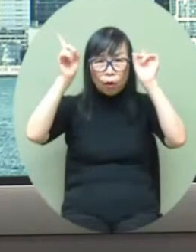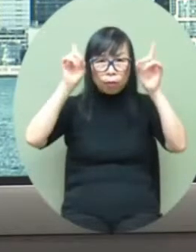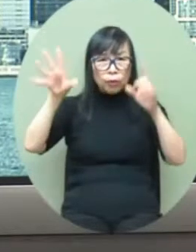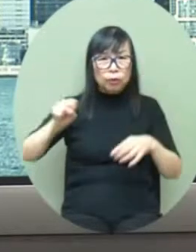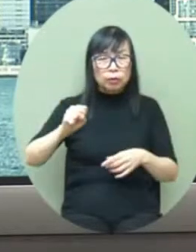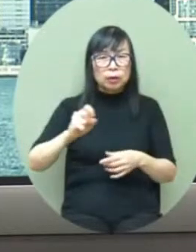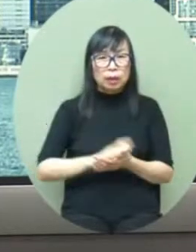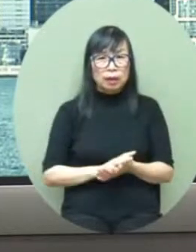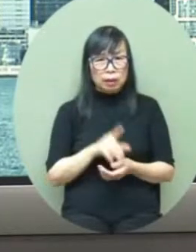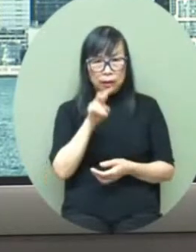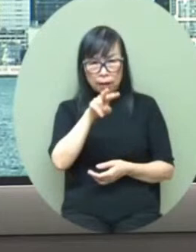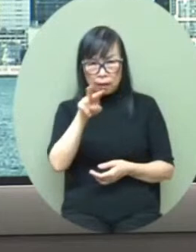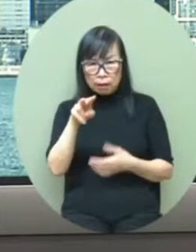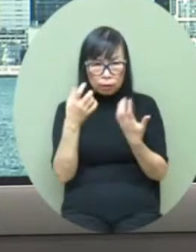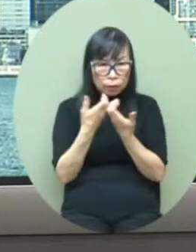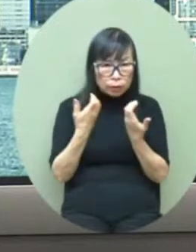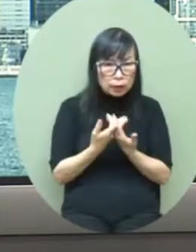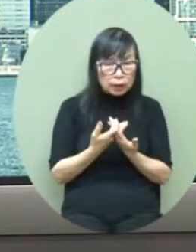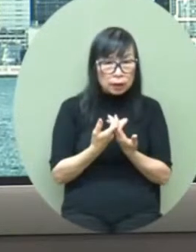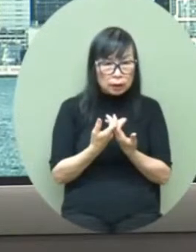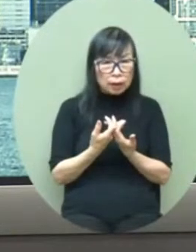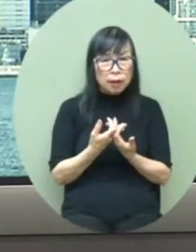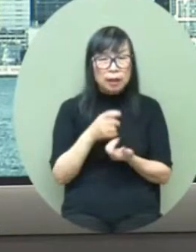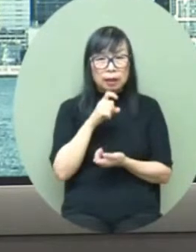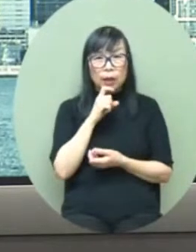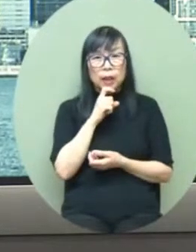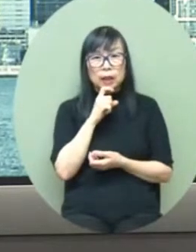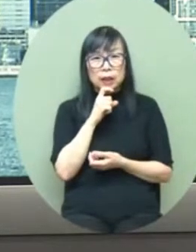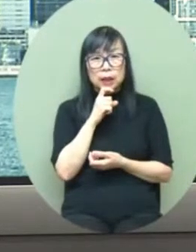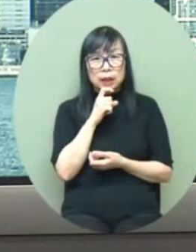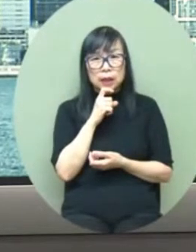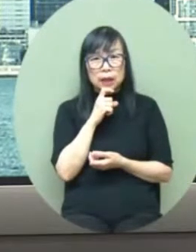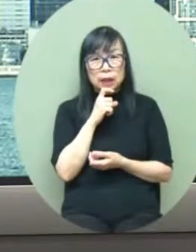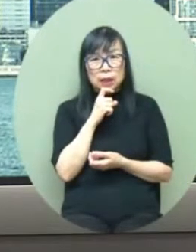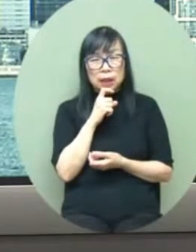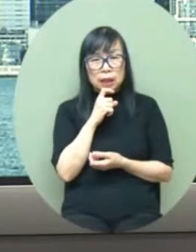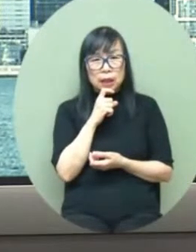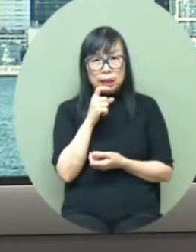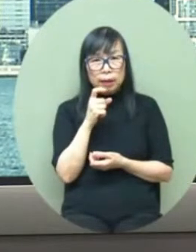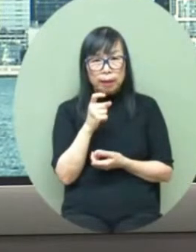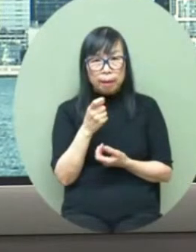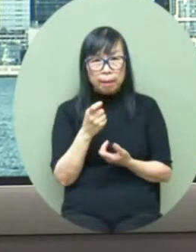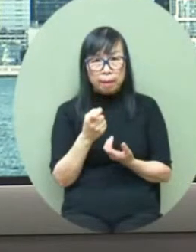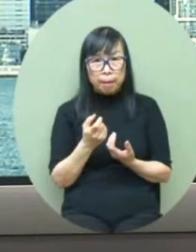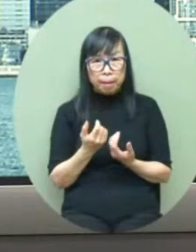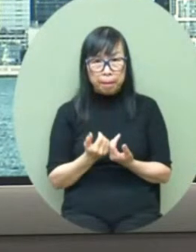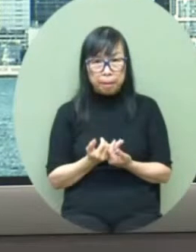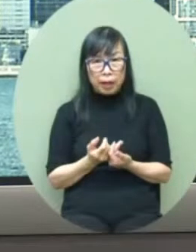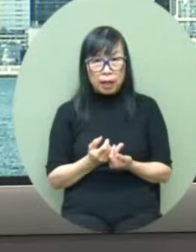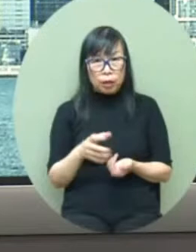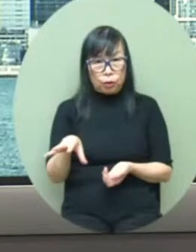have to look out for abuses. The figures show